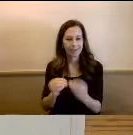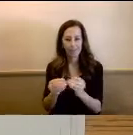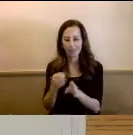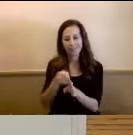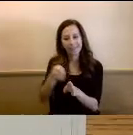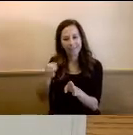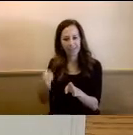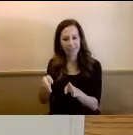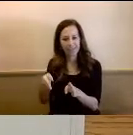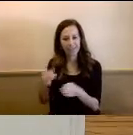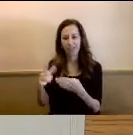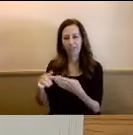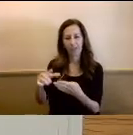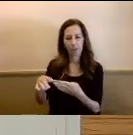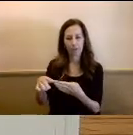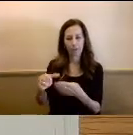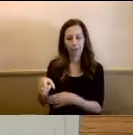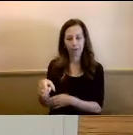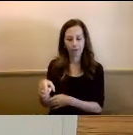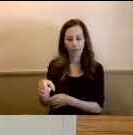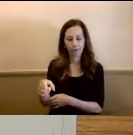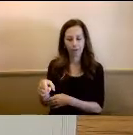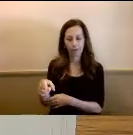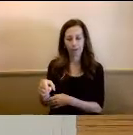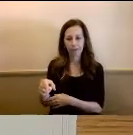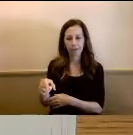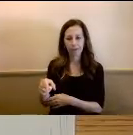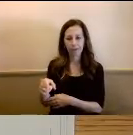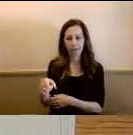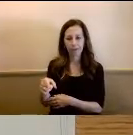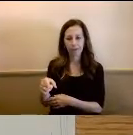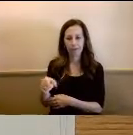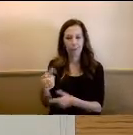the variable, what is the